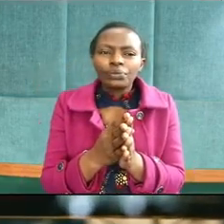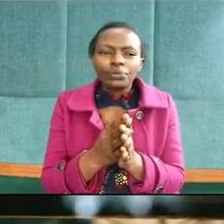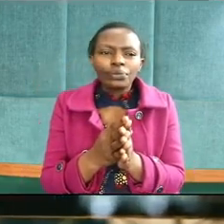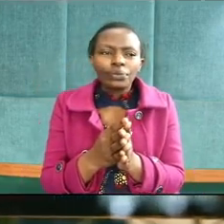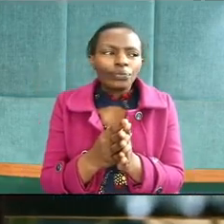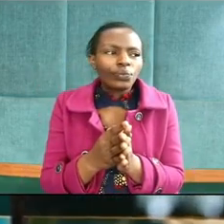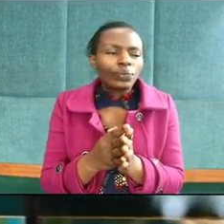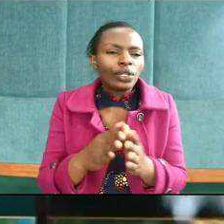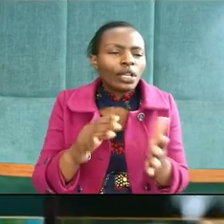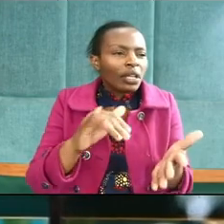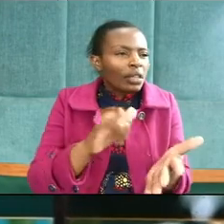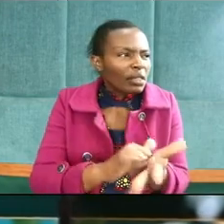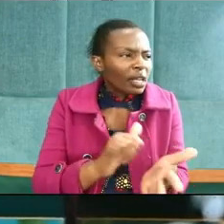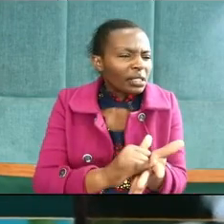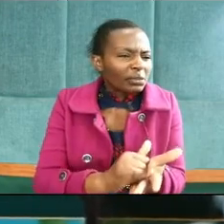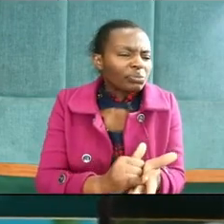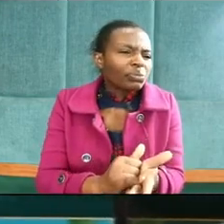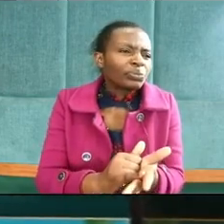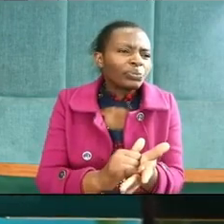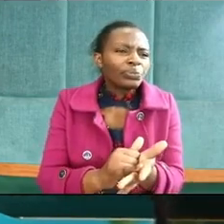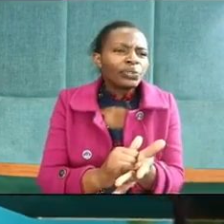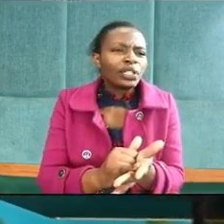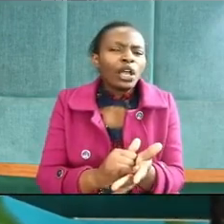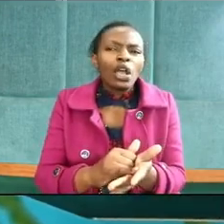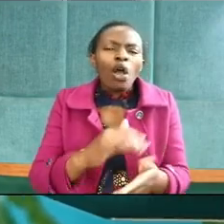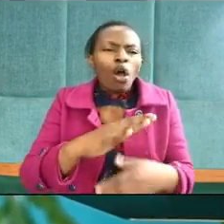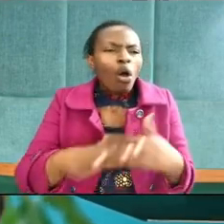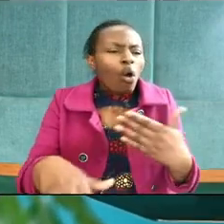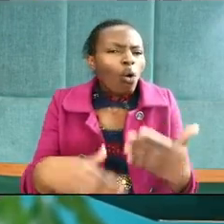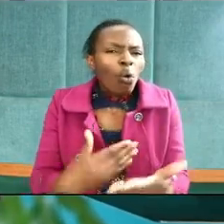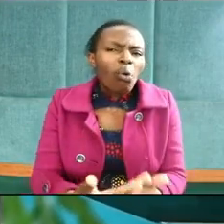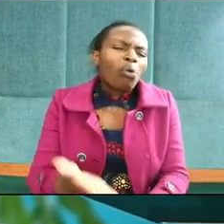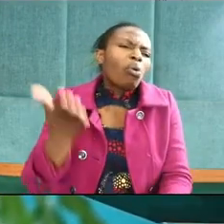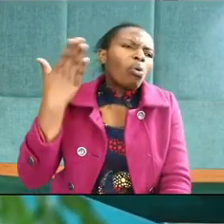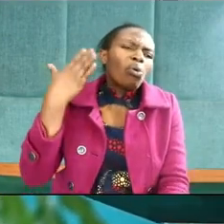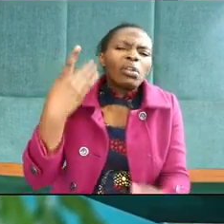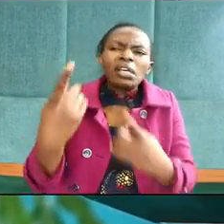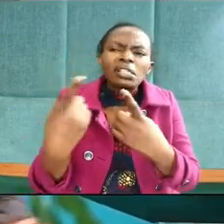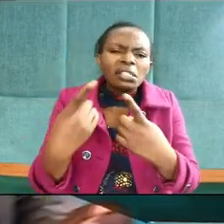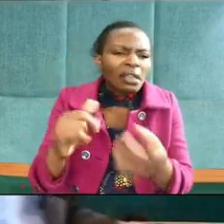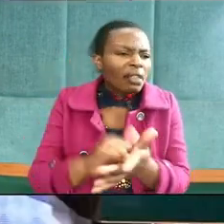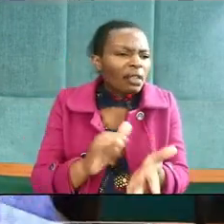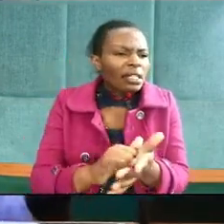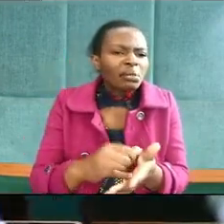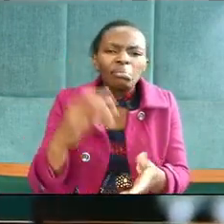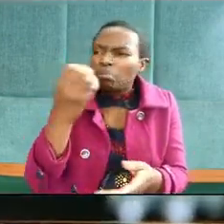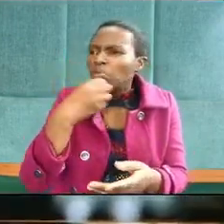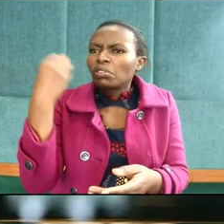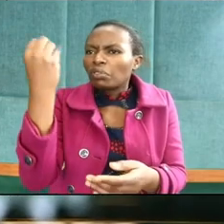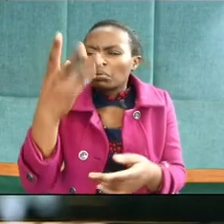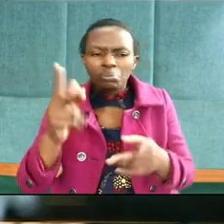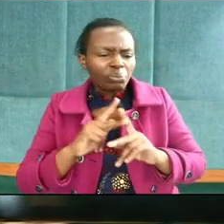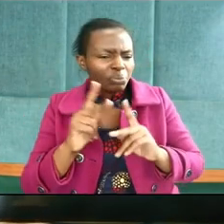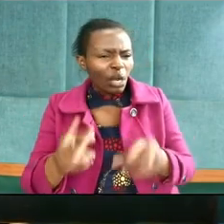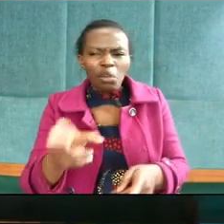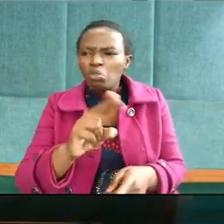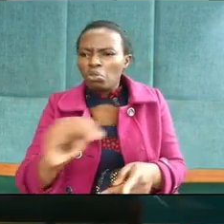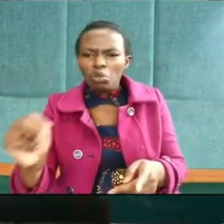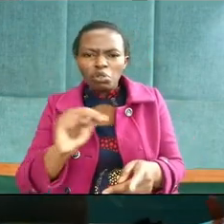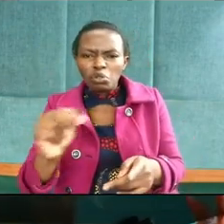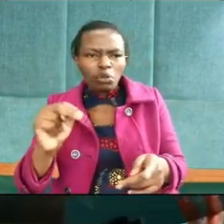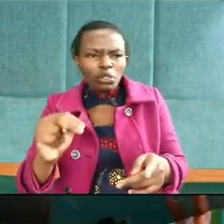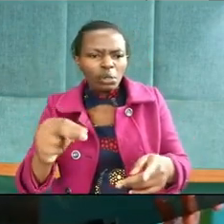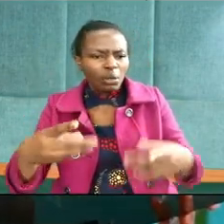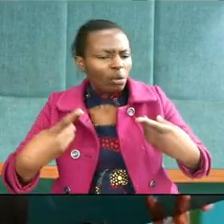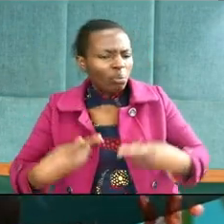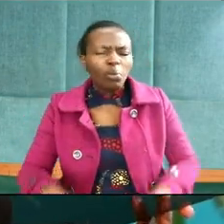that old adage, the beautiful ones are not yet born. Let me coin another one. The handsome ones